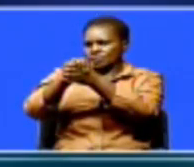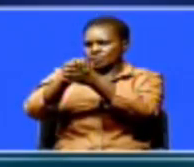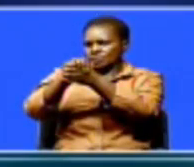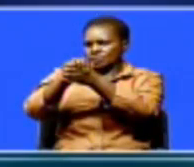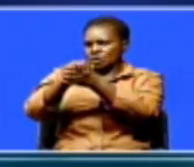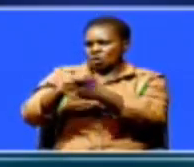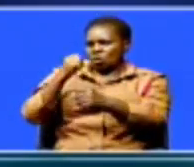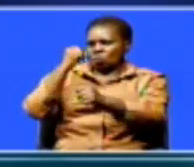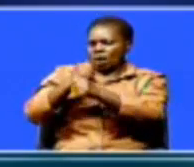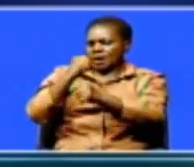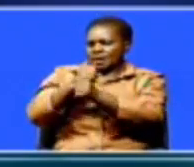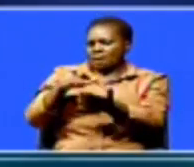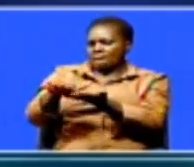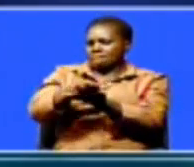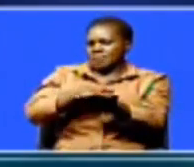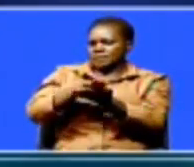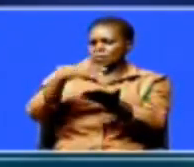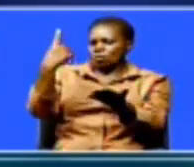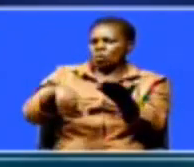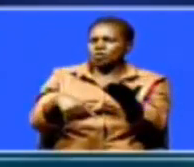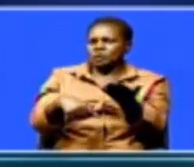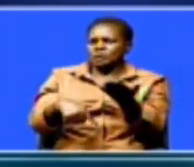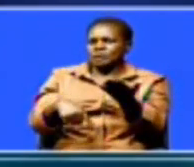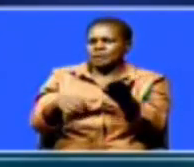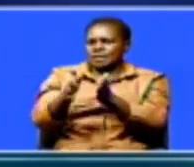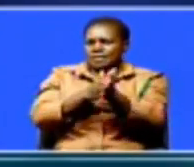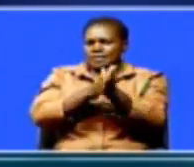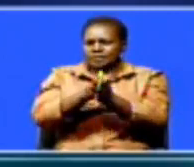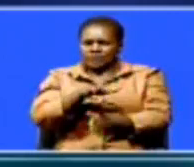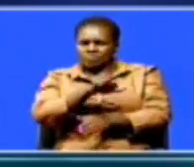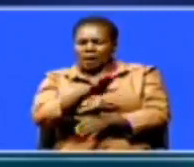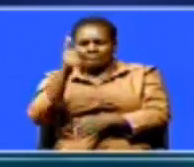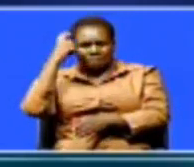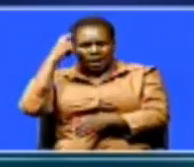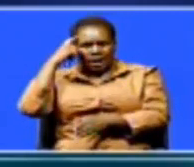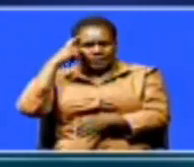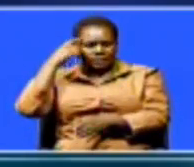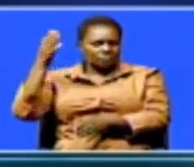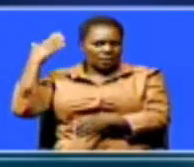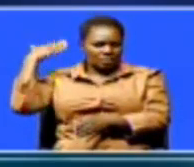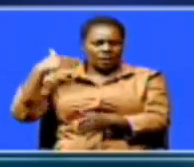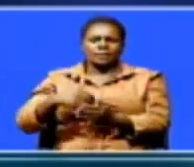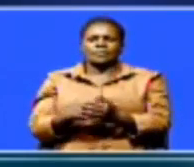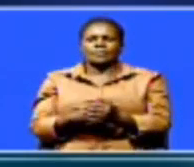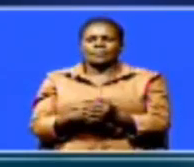they were working on the basis of the interest that they had in mind in that direction.